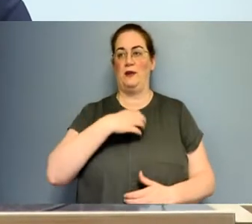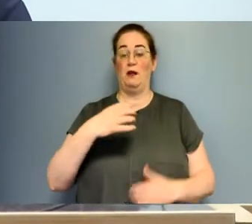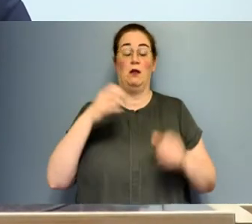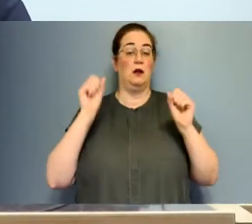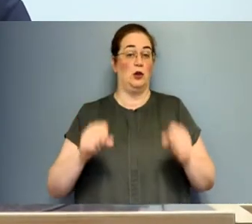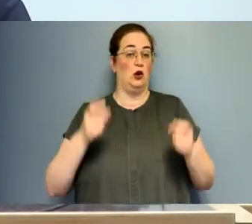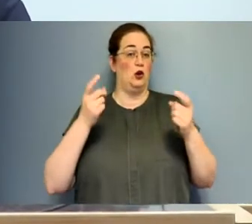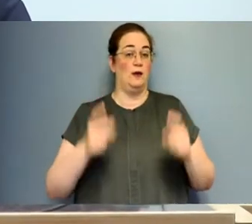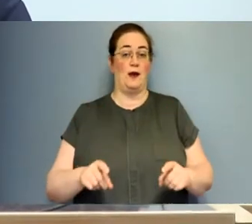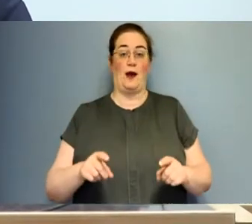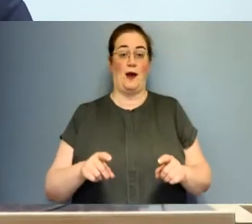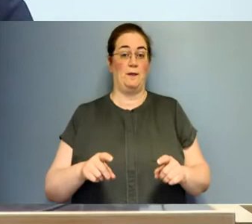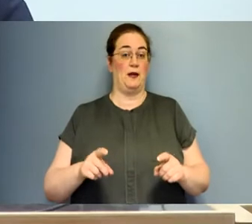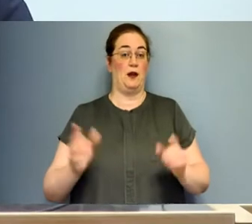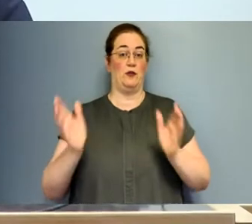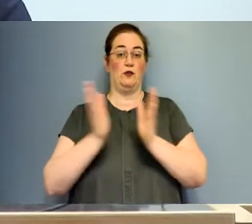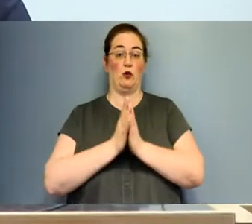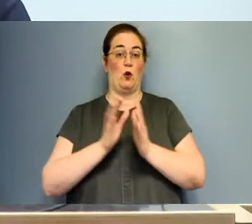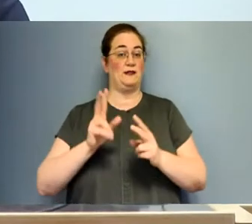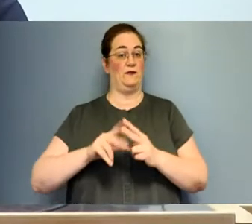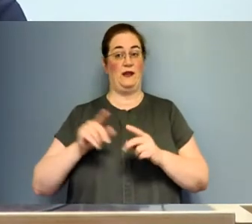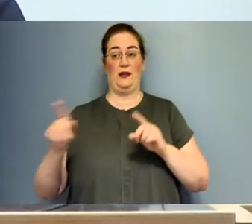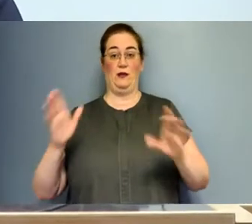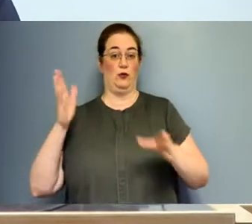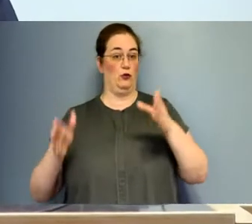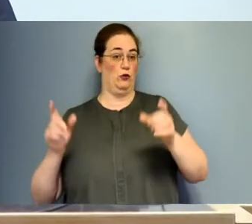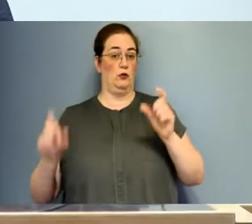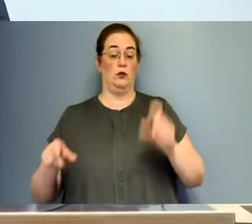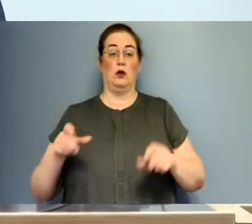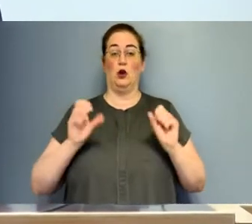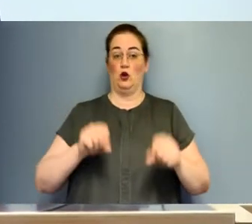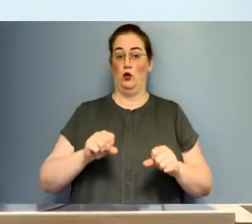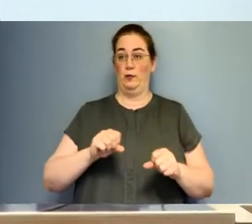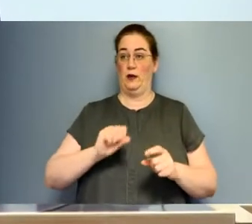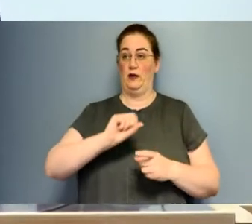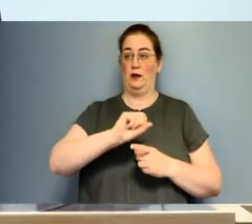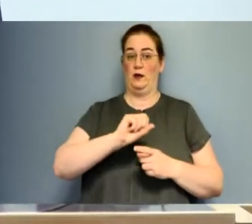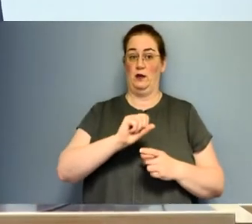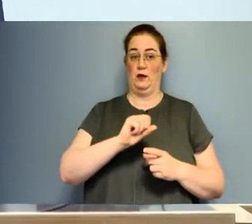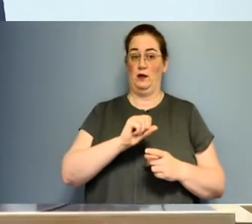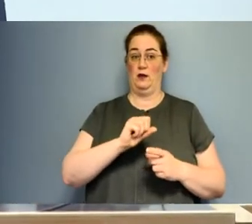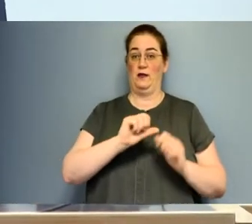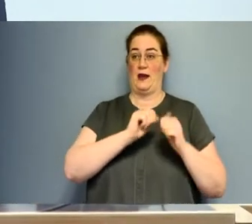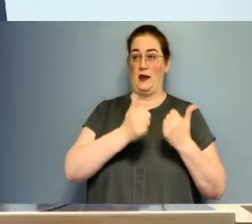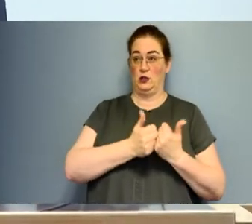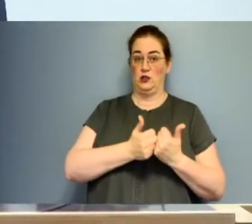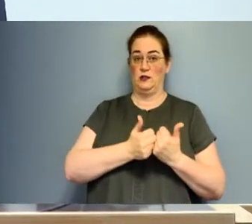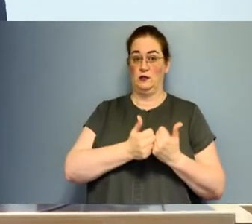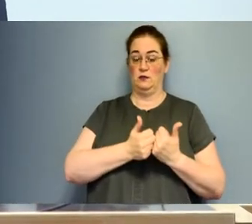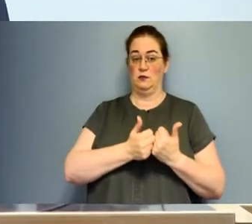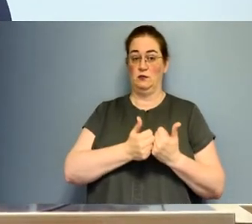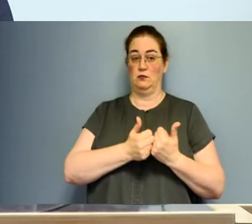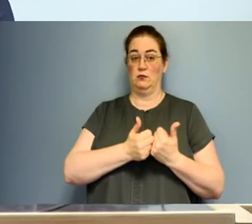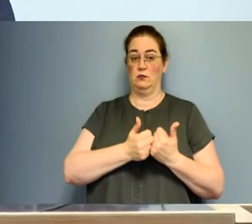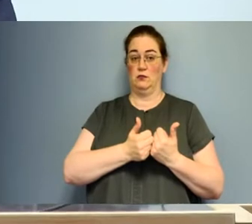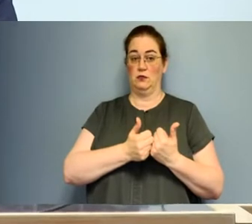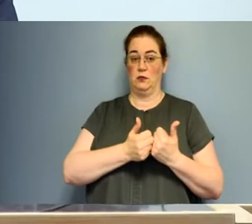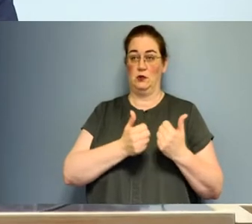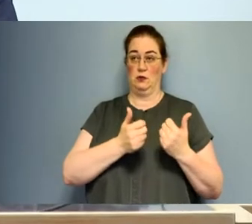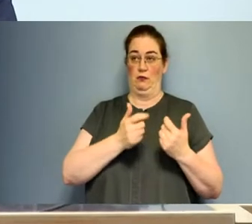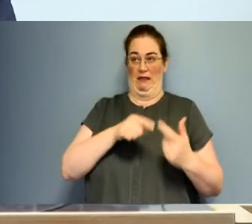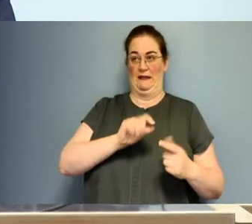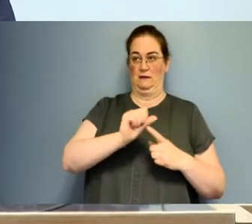happen at the request of either party. That could be in the case of the agency. The agency, in this case, the